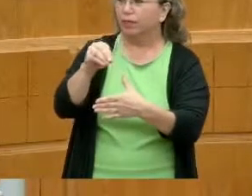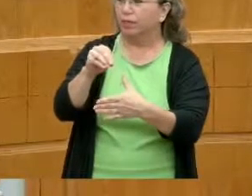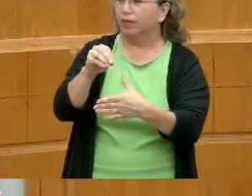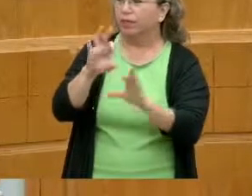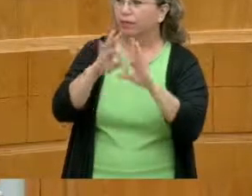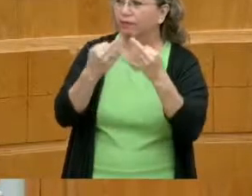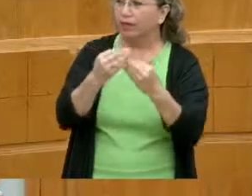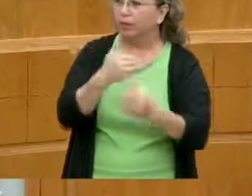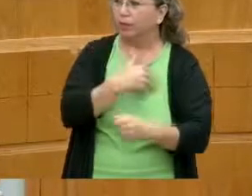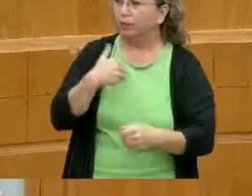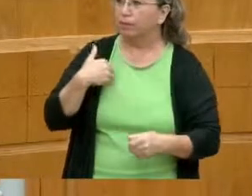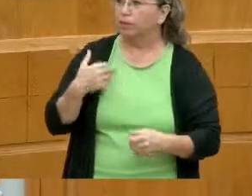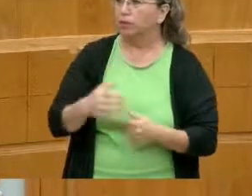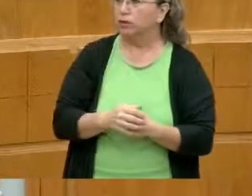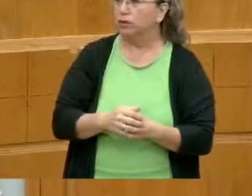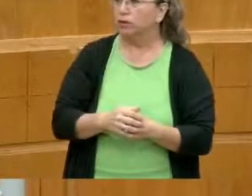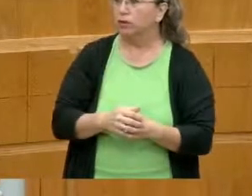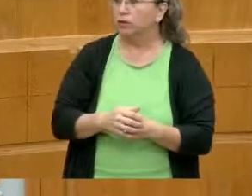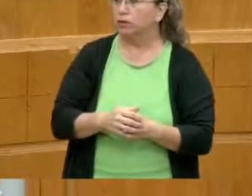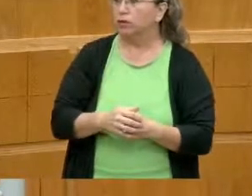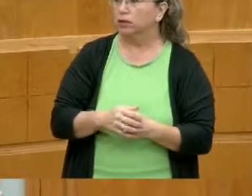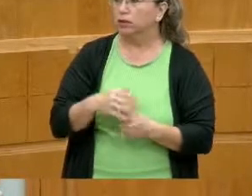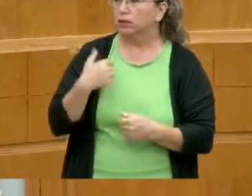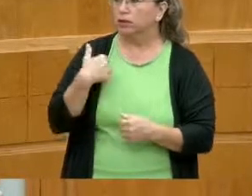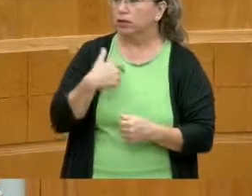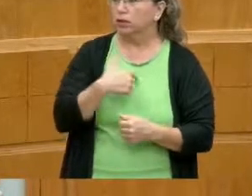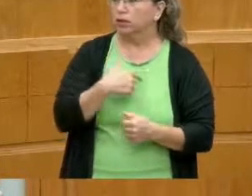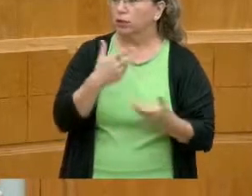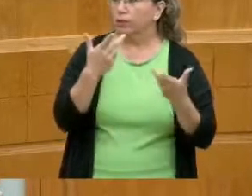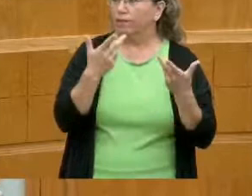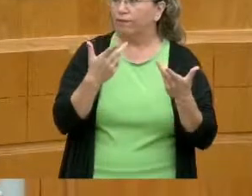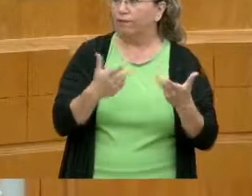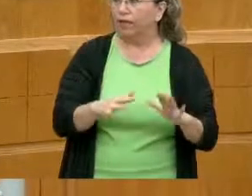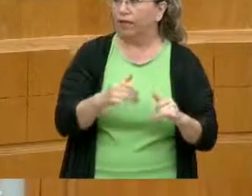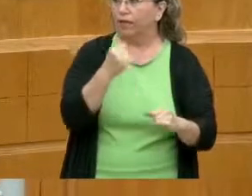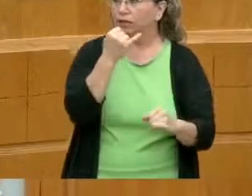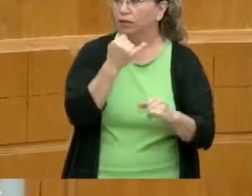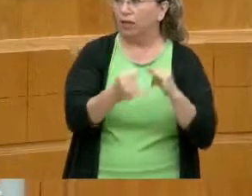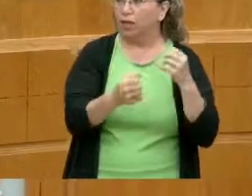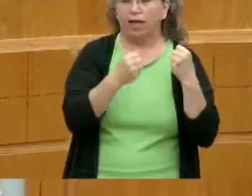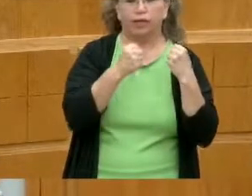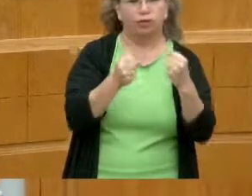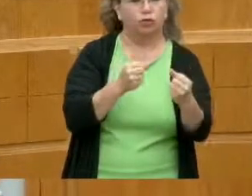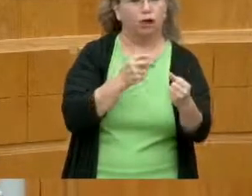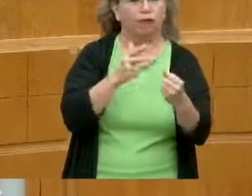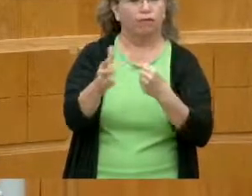household members? We already conducted the last drive-through with as many STX,